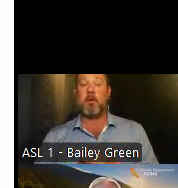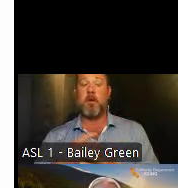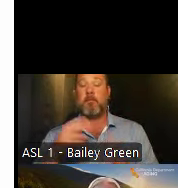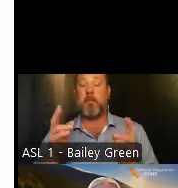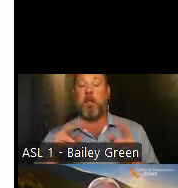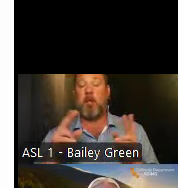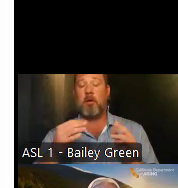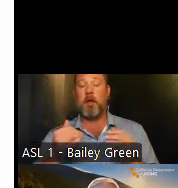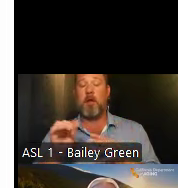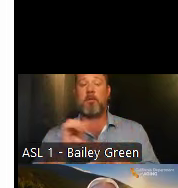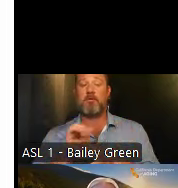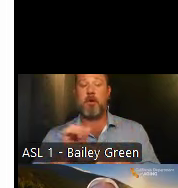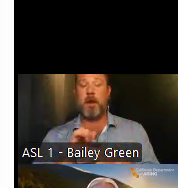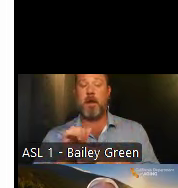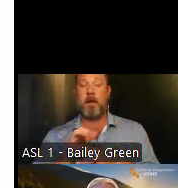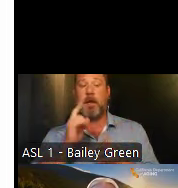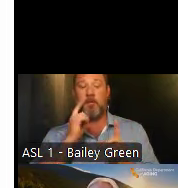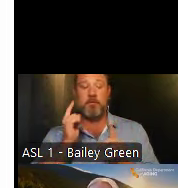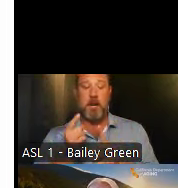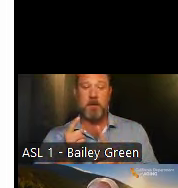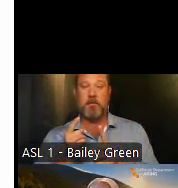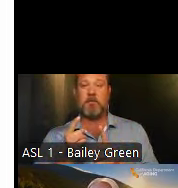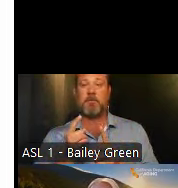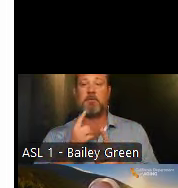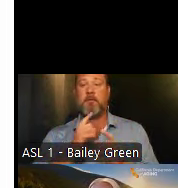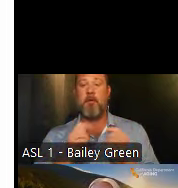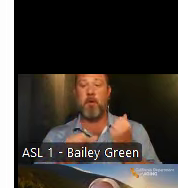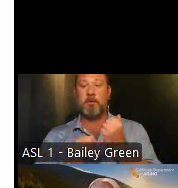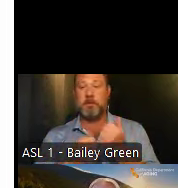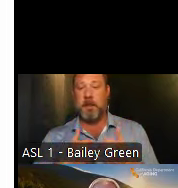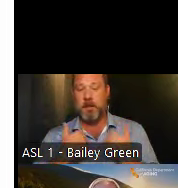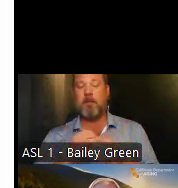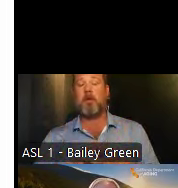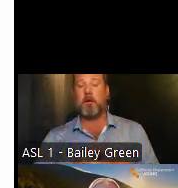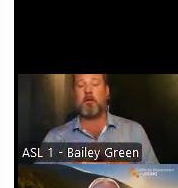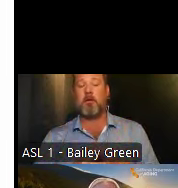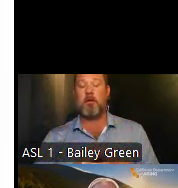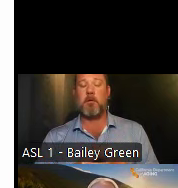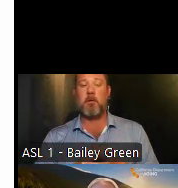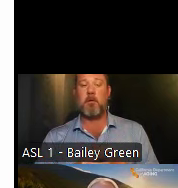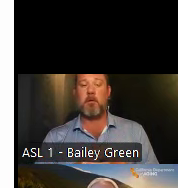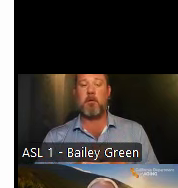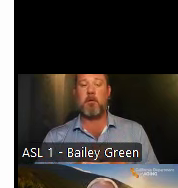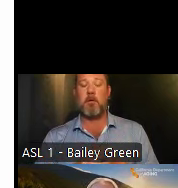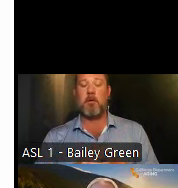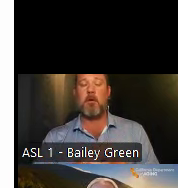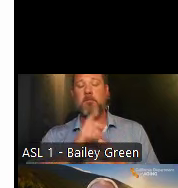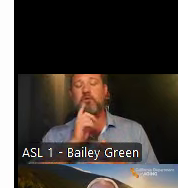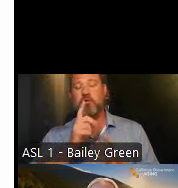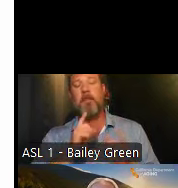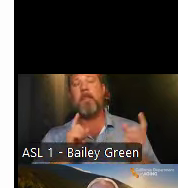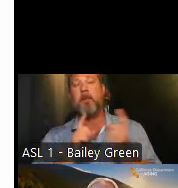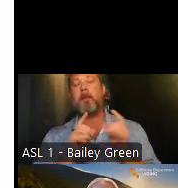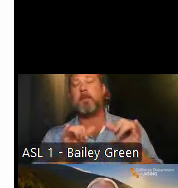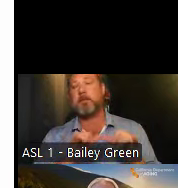training objectives for assisted living, and I'm sure that they meet the standard of kind of